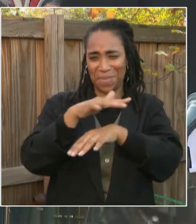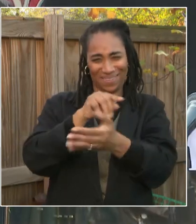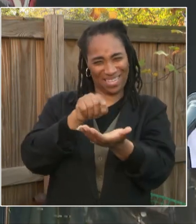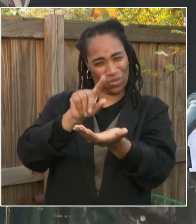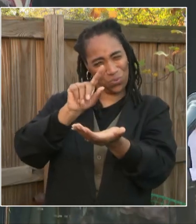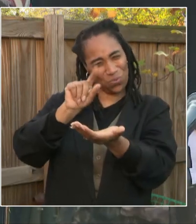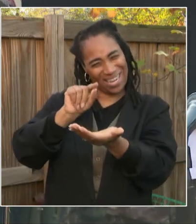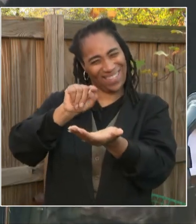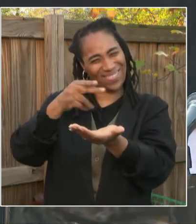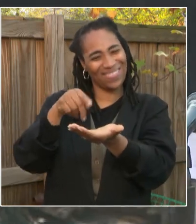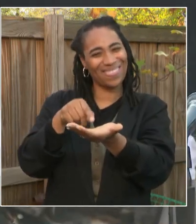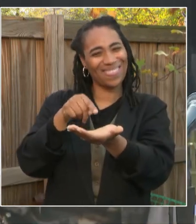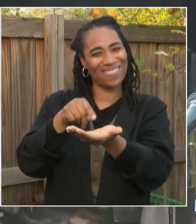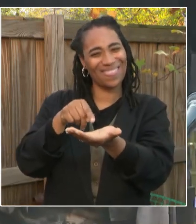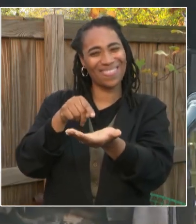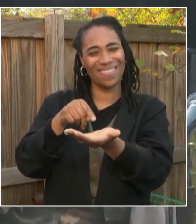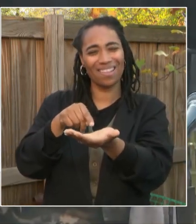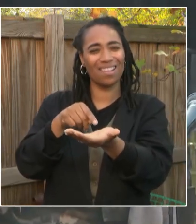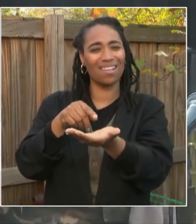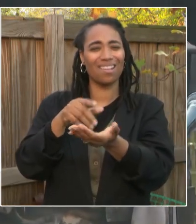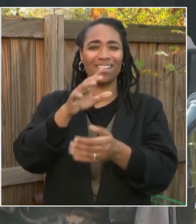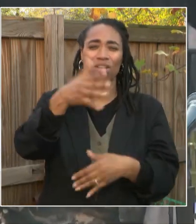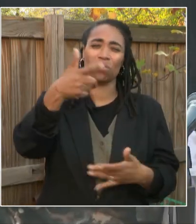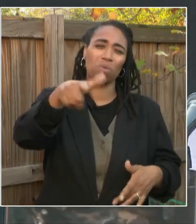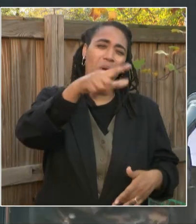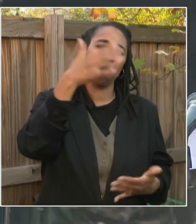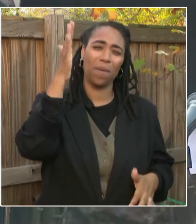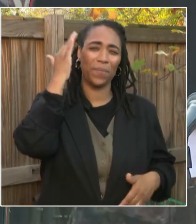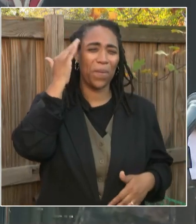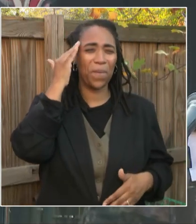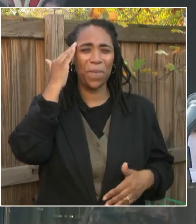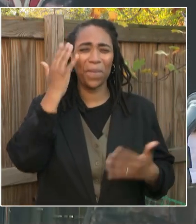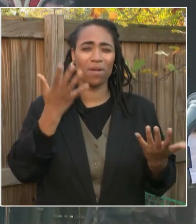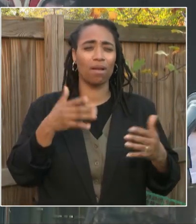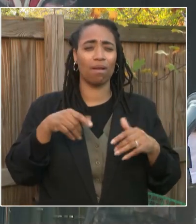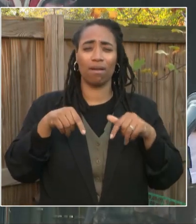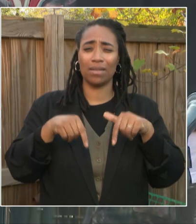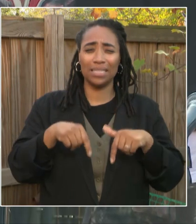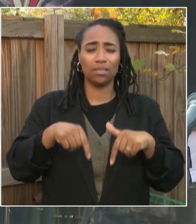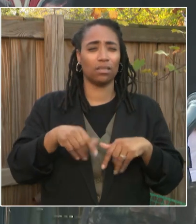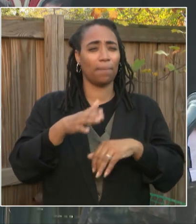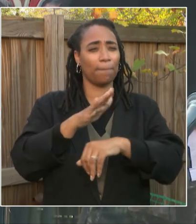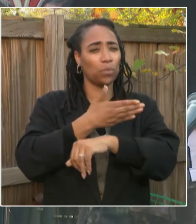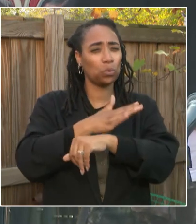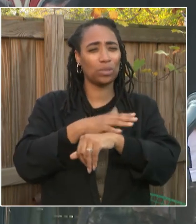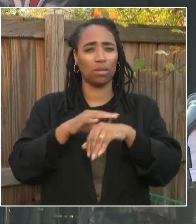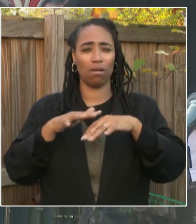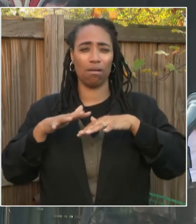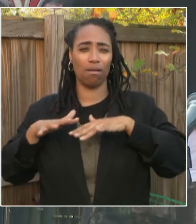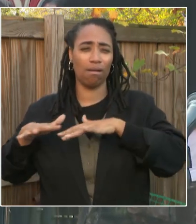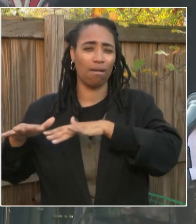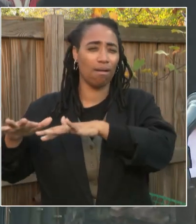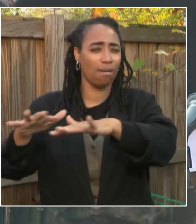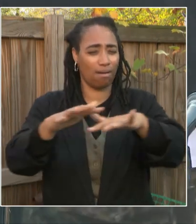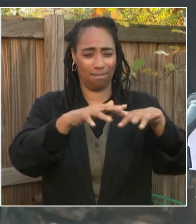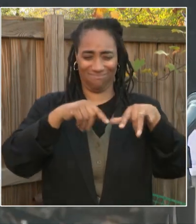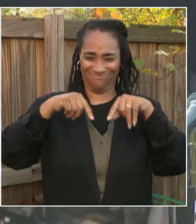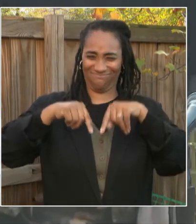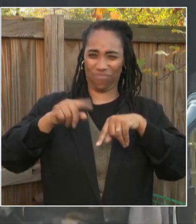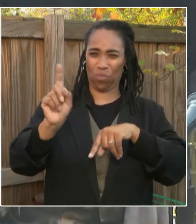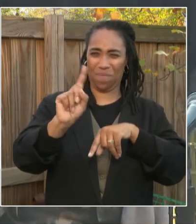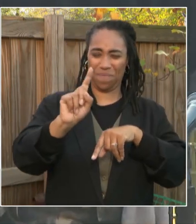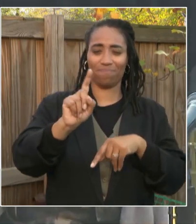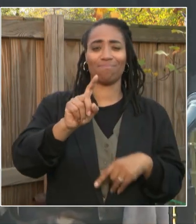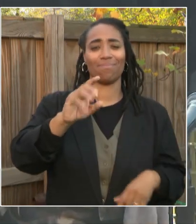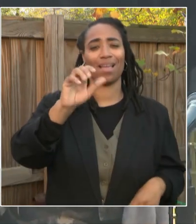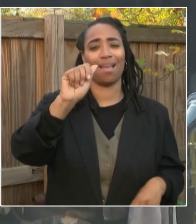all of you know, is it aligns with the Anacostia Community Museum as well as the Frederick Douglass Home. And